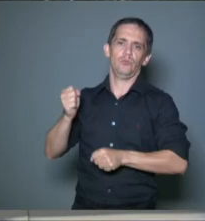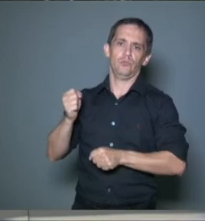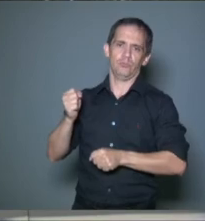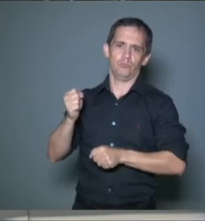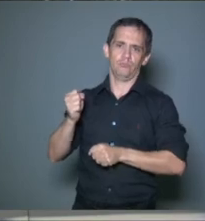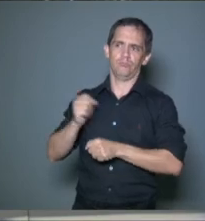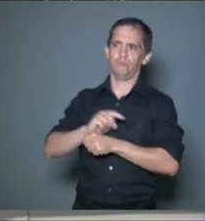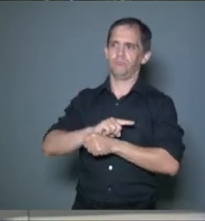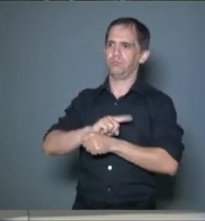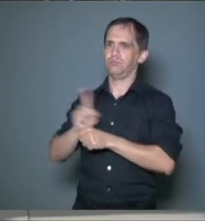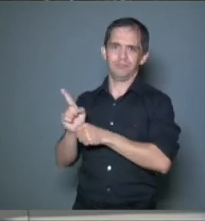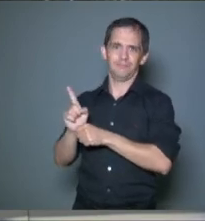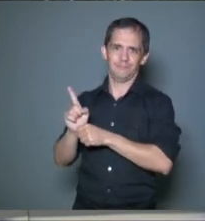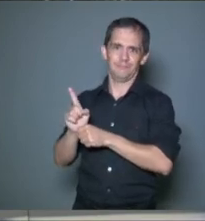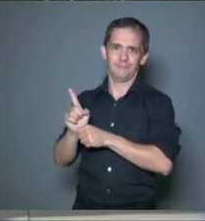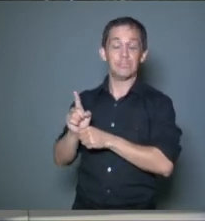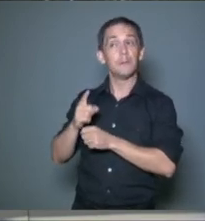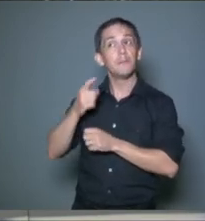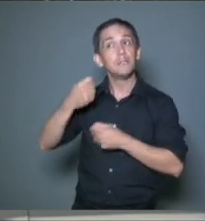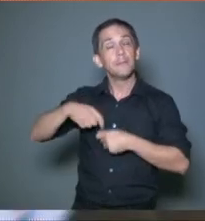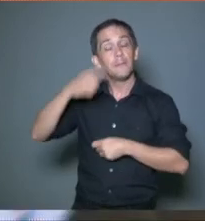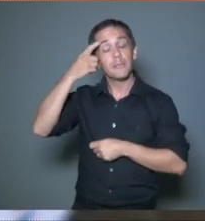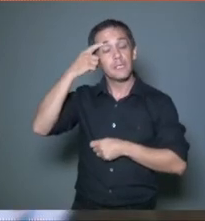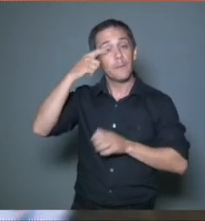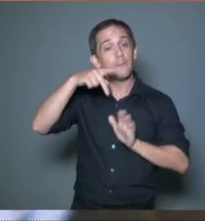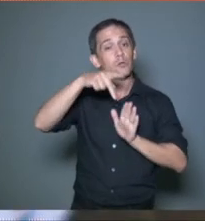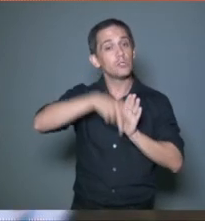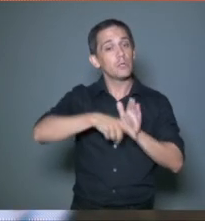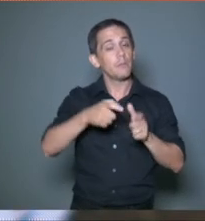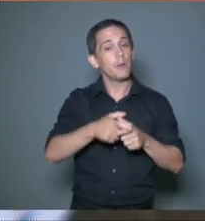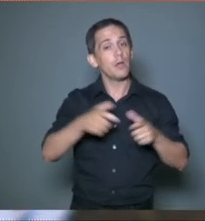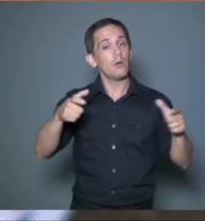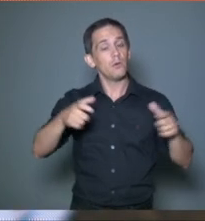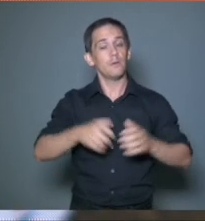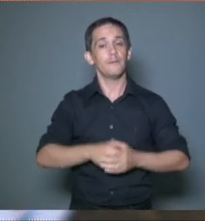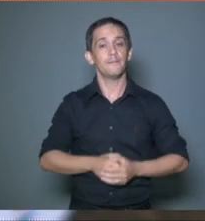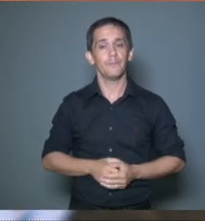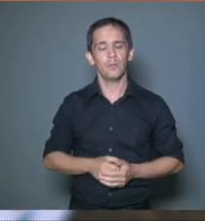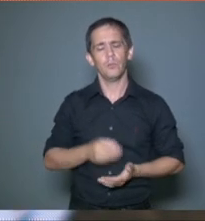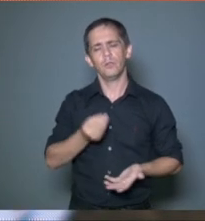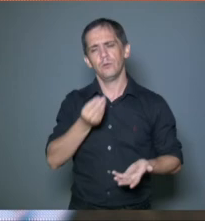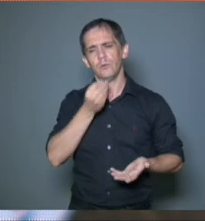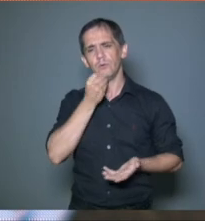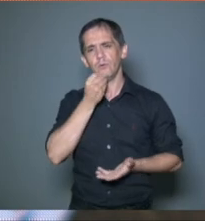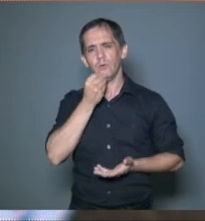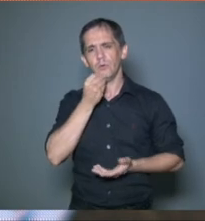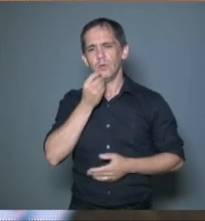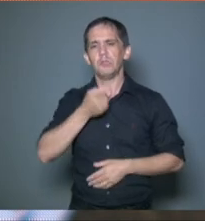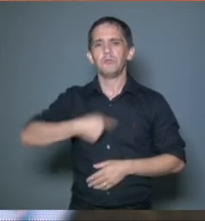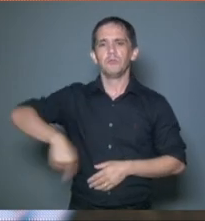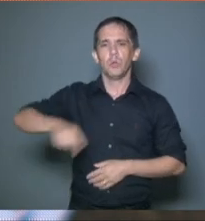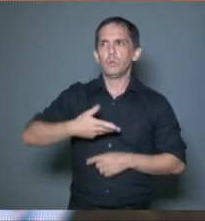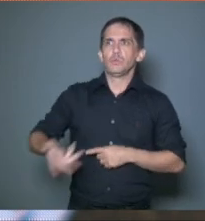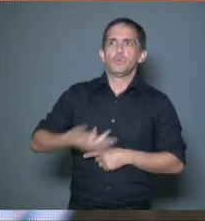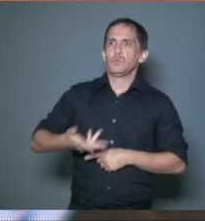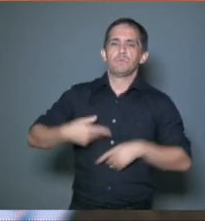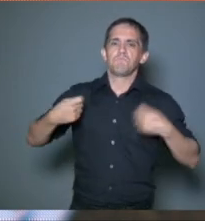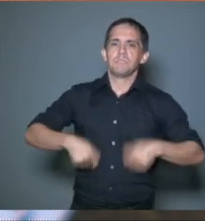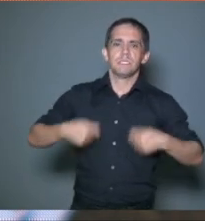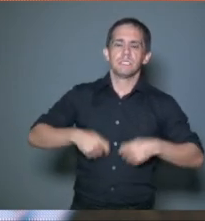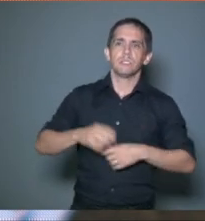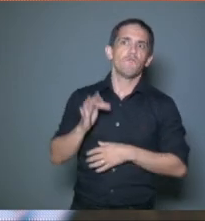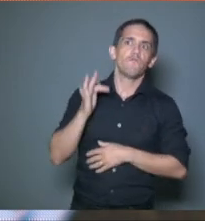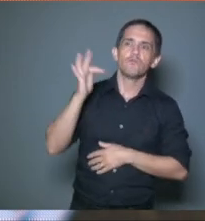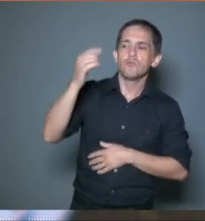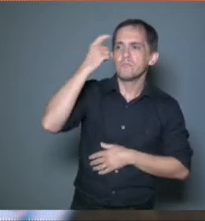should be big enough to change the needle in our compass. So we have to think about larger projects.